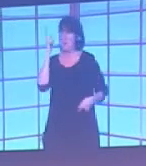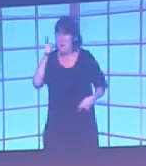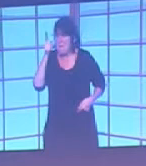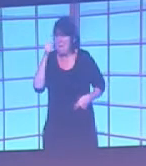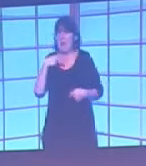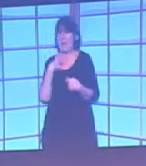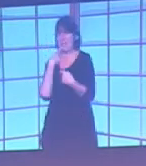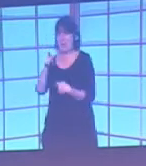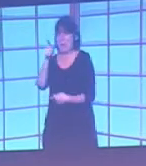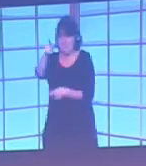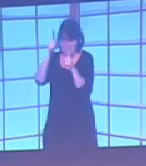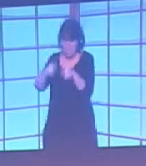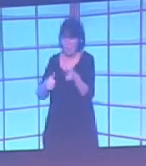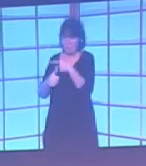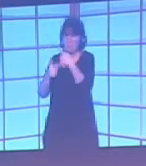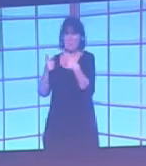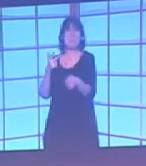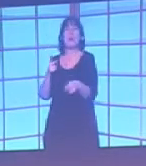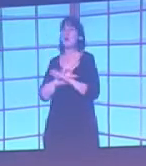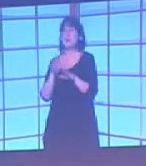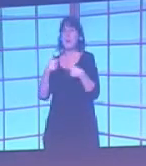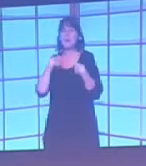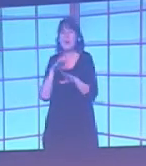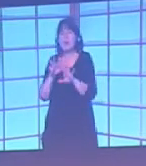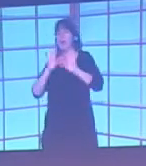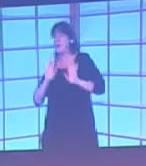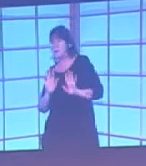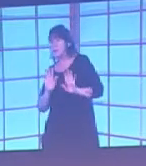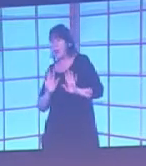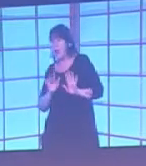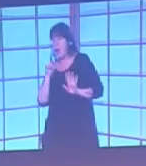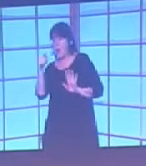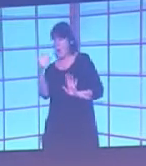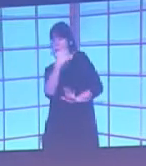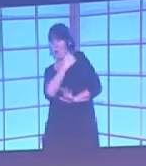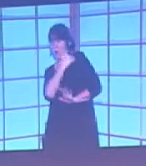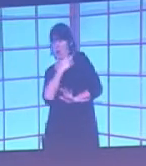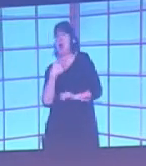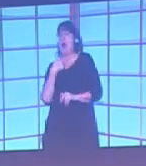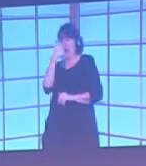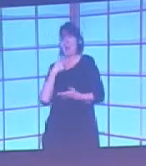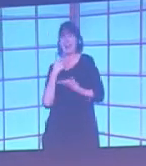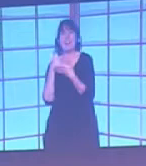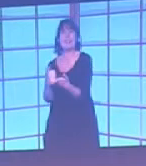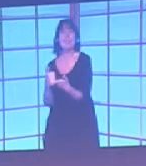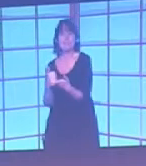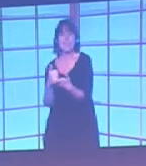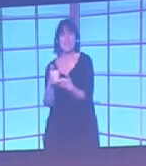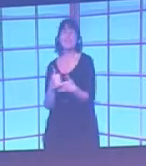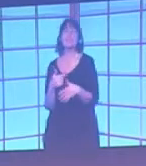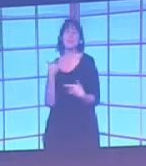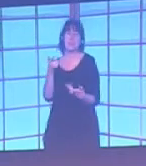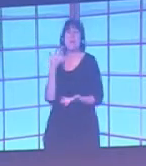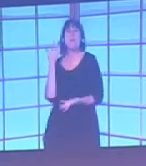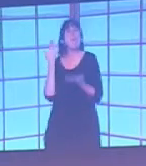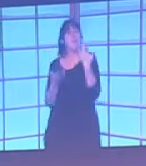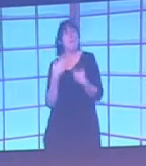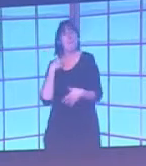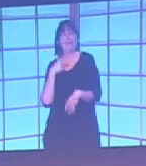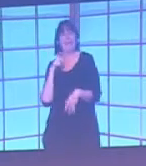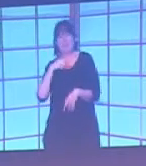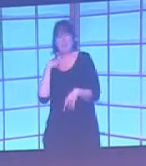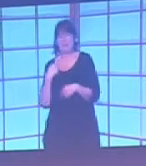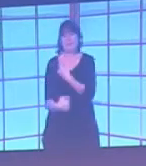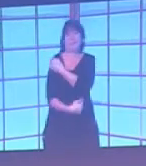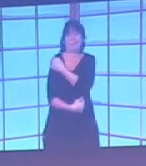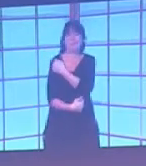to do, is to be there in the background to help and support, and sometimes to motivate, maybe give you a bit of a prod, but to very much encourage you